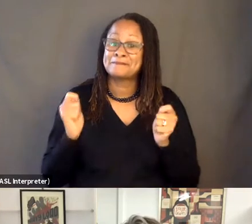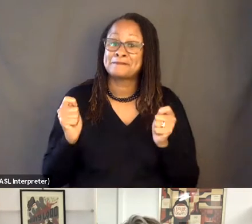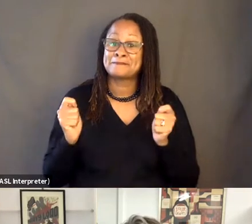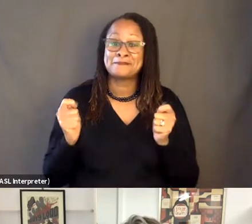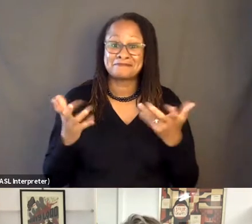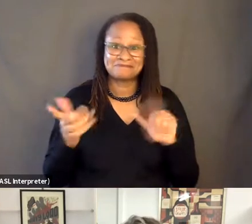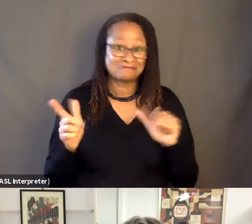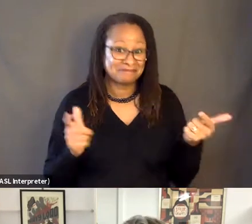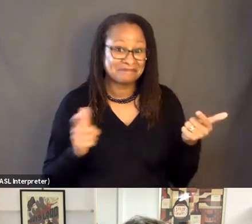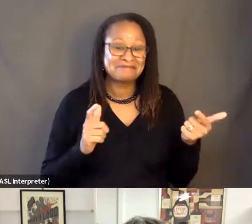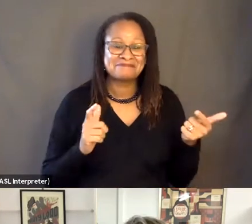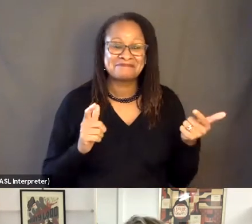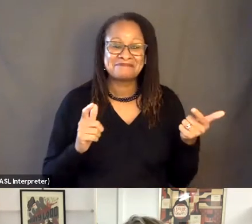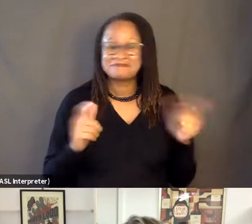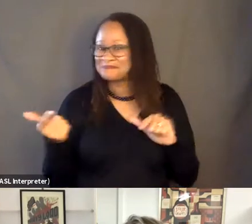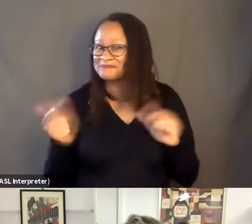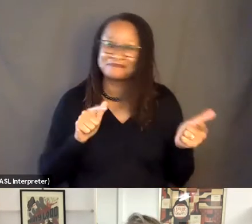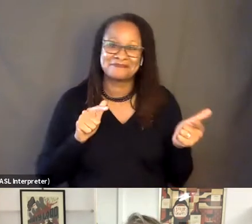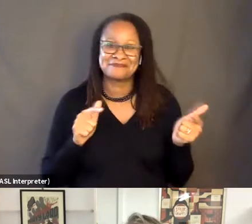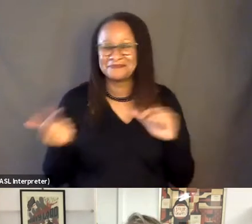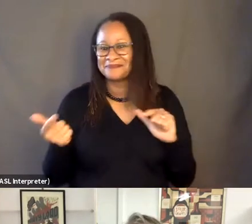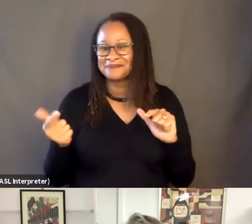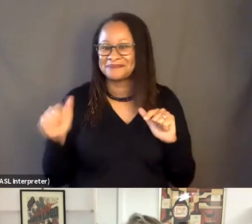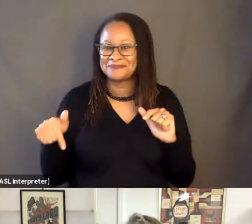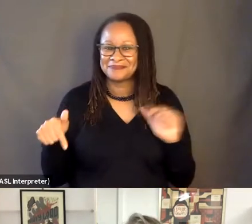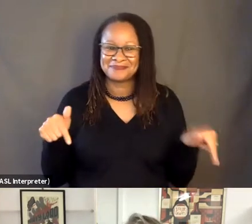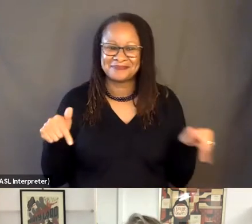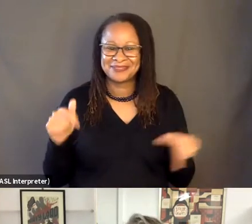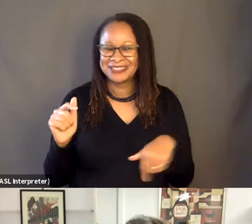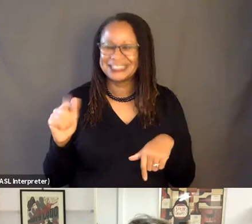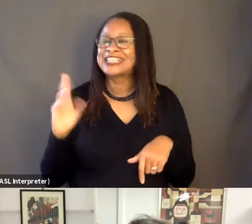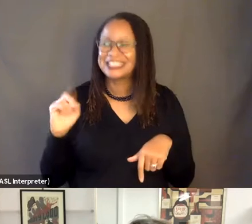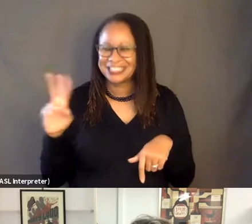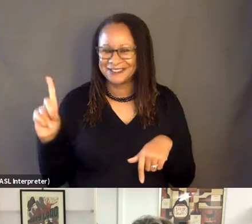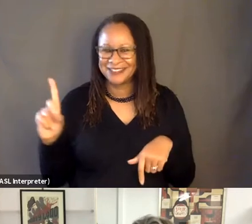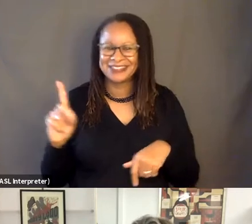please. No, go for it. Jack? Was that, were you asking? Okay, just really quickly.